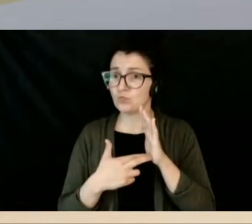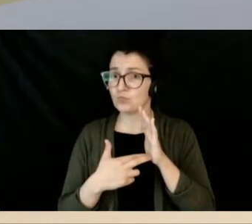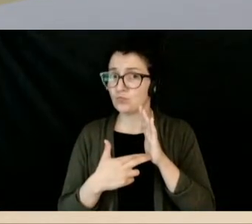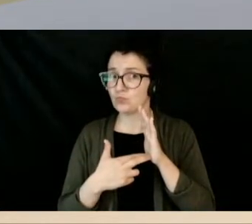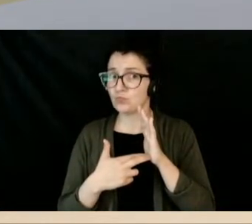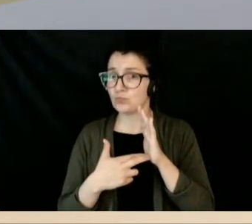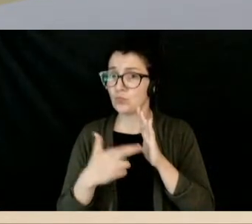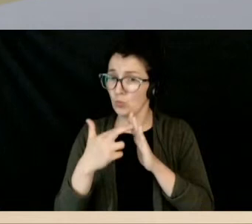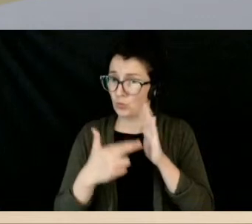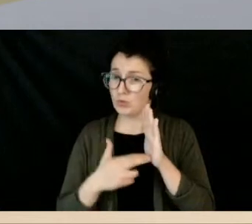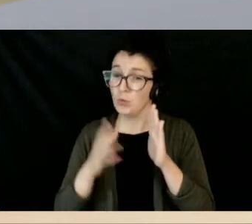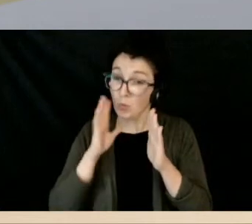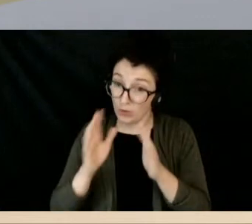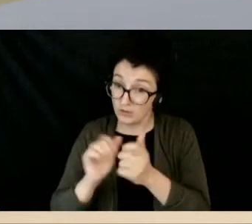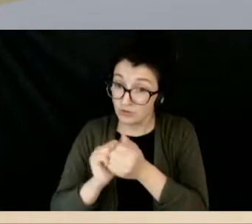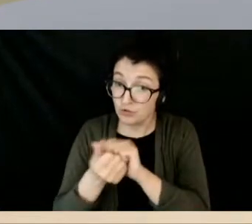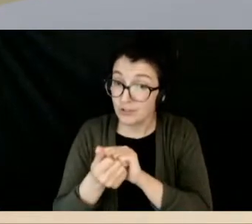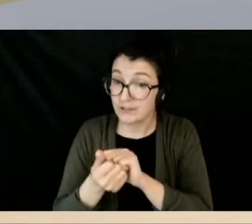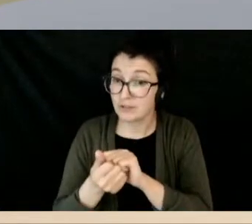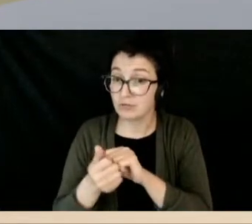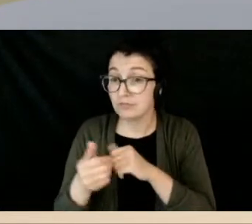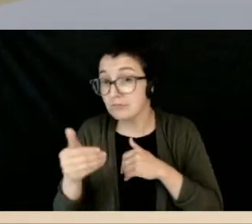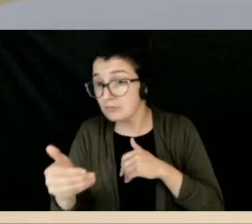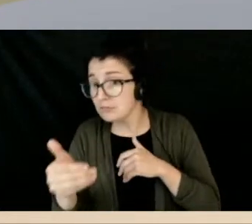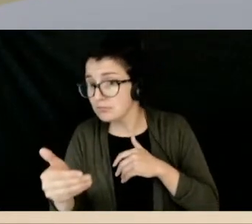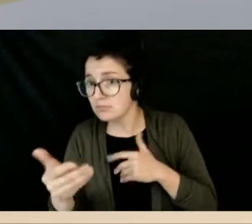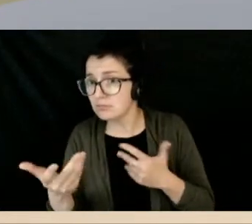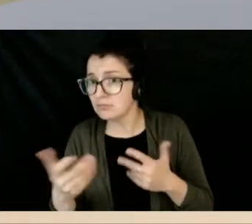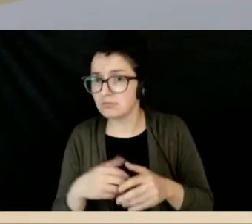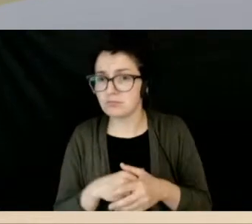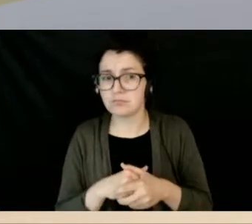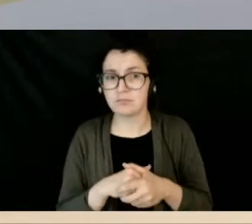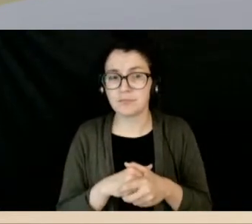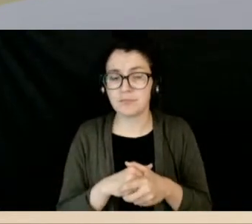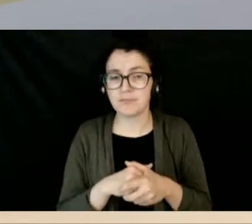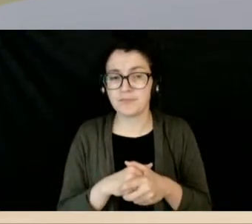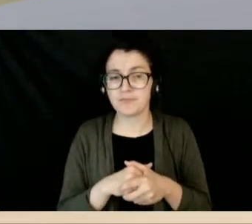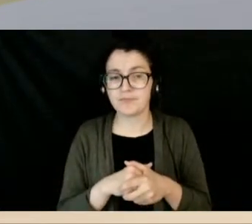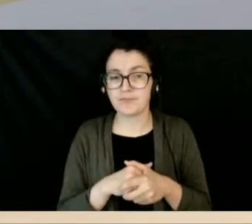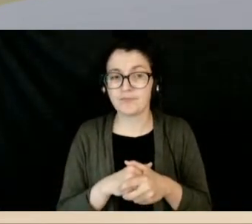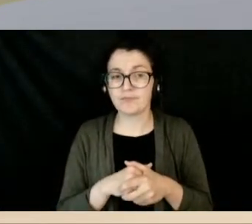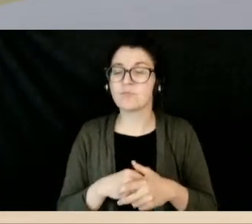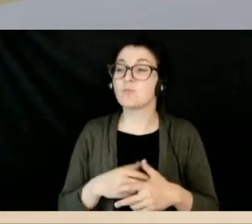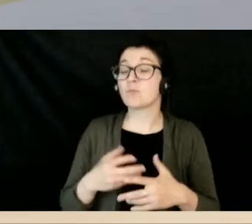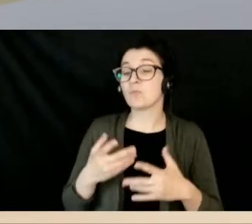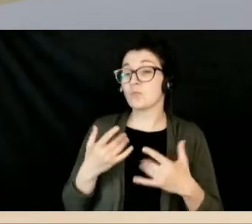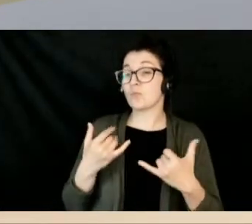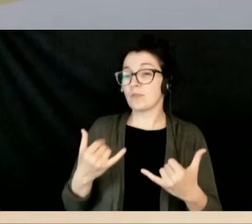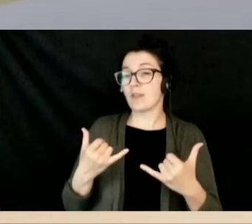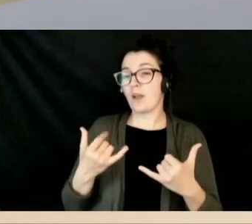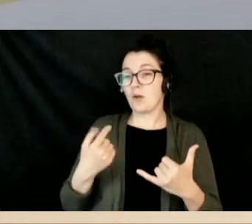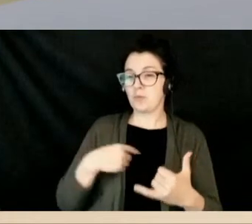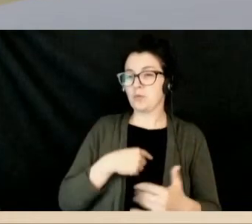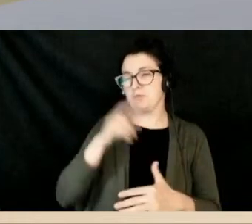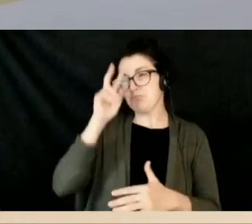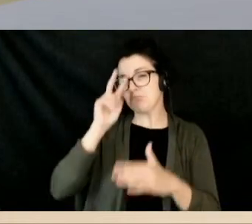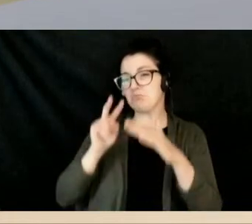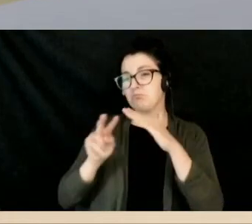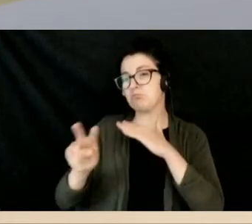year? I think one of the things we talked about is that in the fall, so in September, for